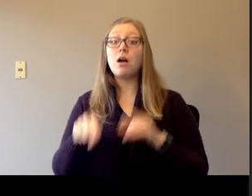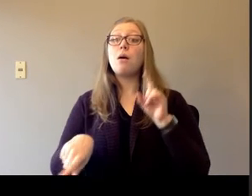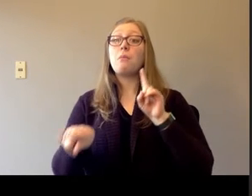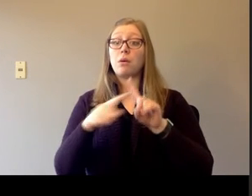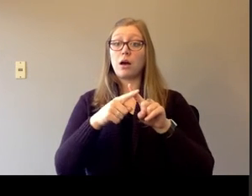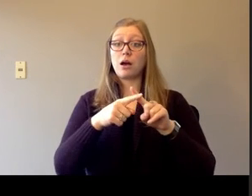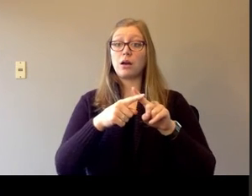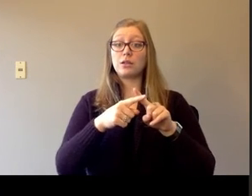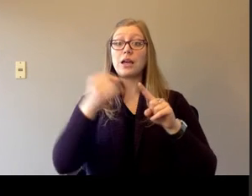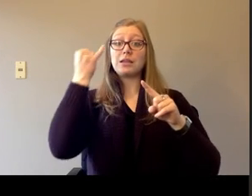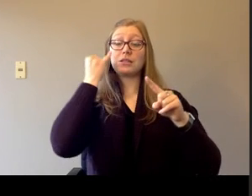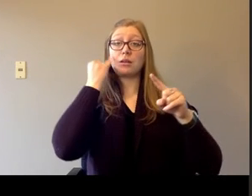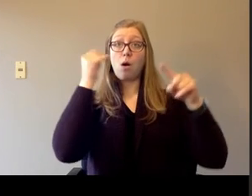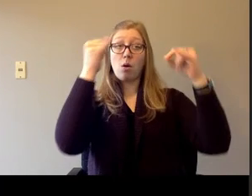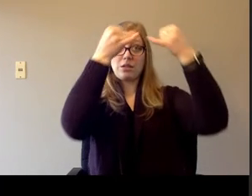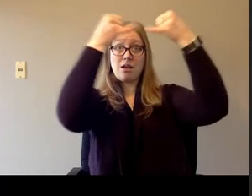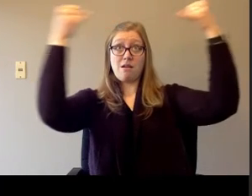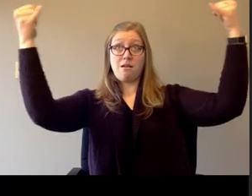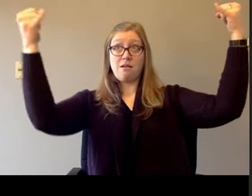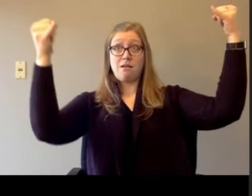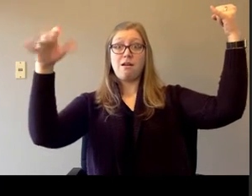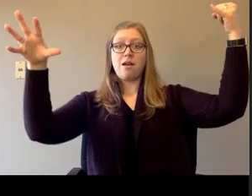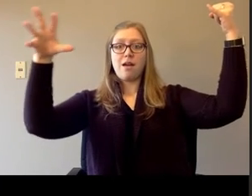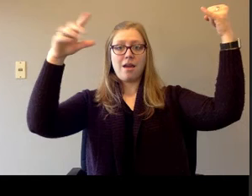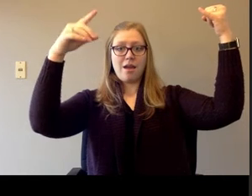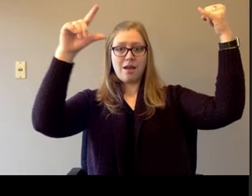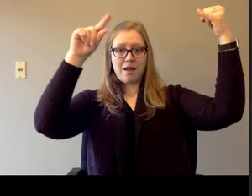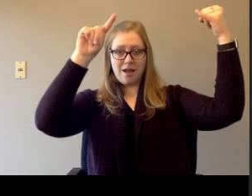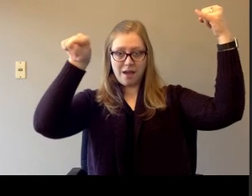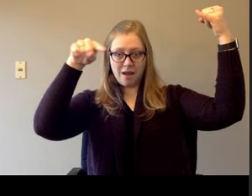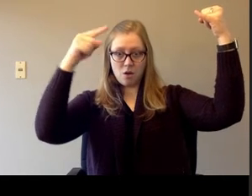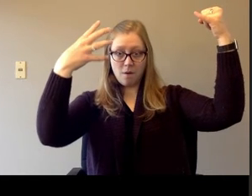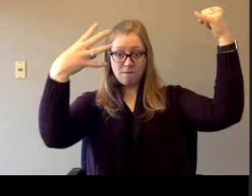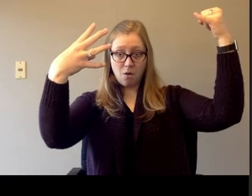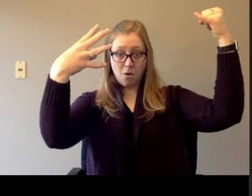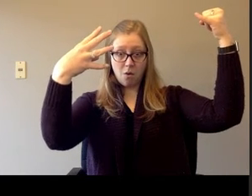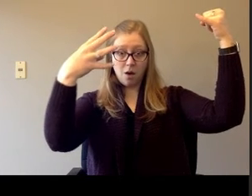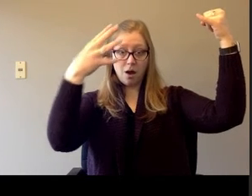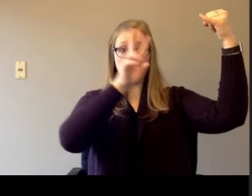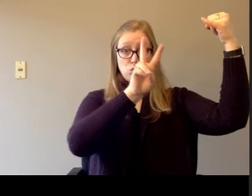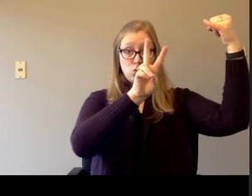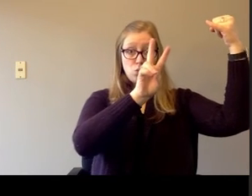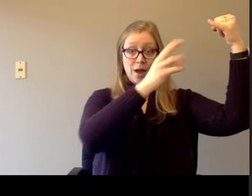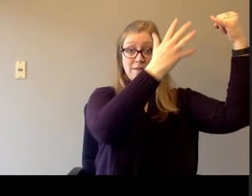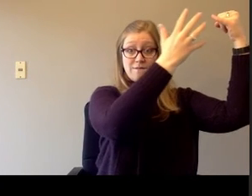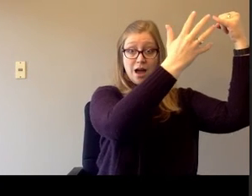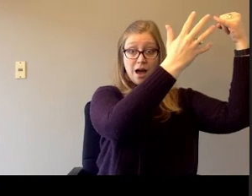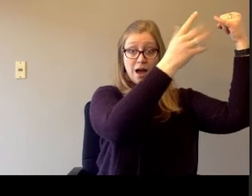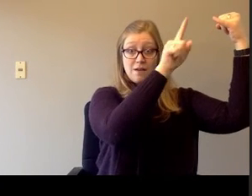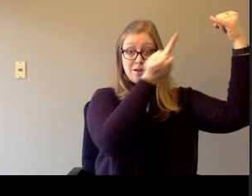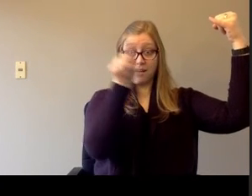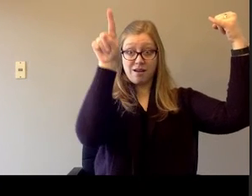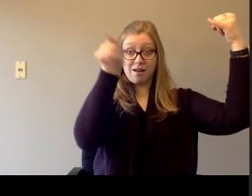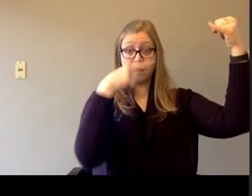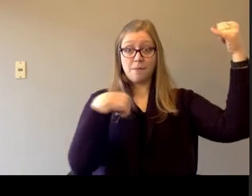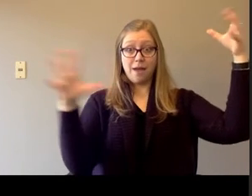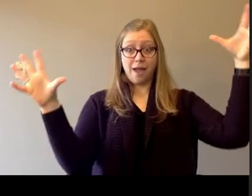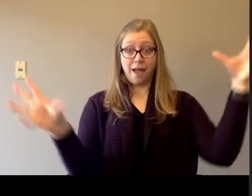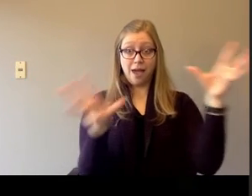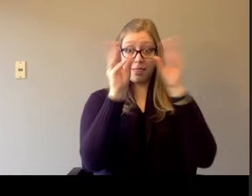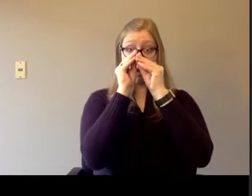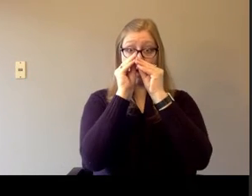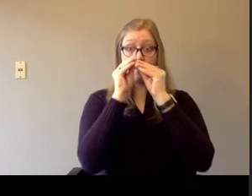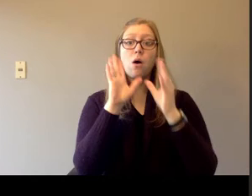add angle 4 and angle 2 and angle 5 together. So I know that if we add the measure of angle